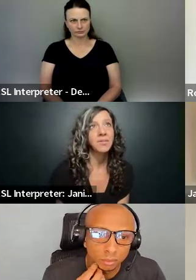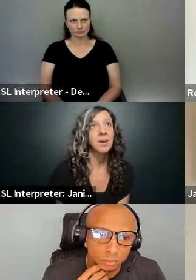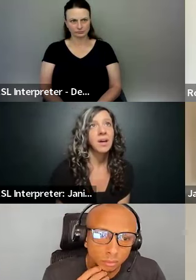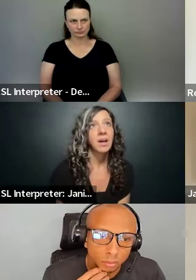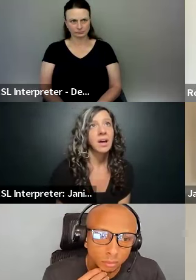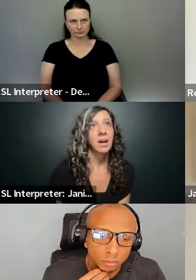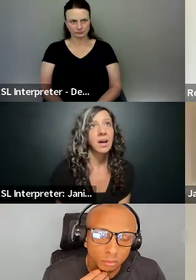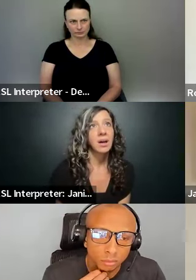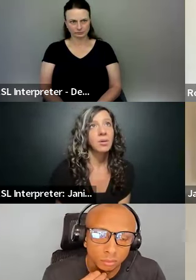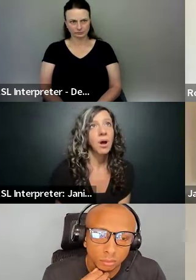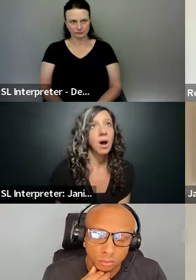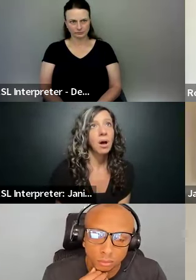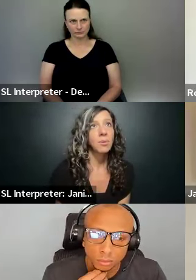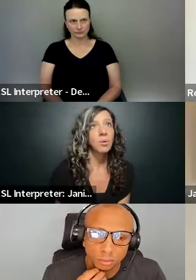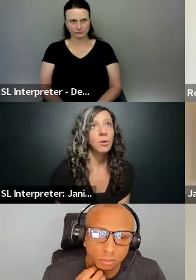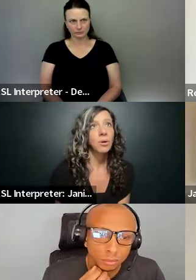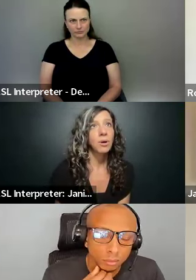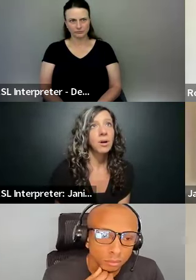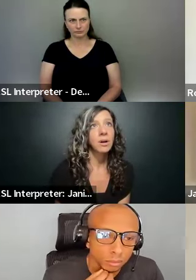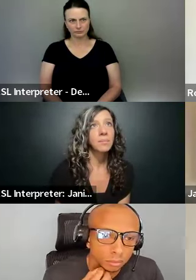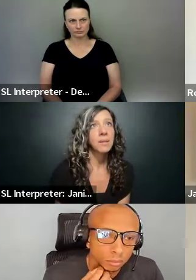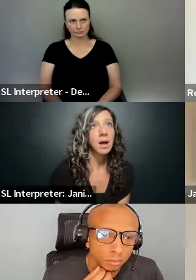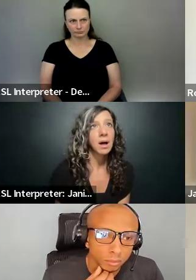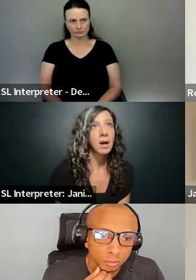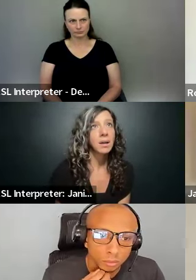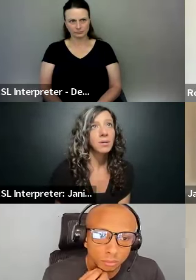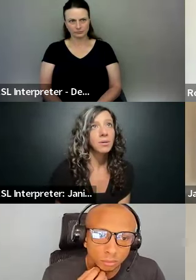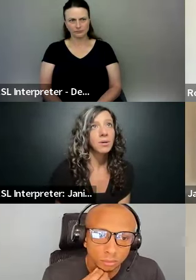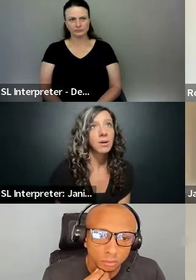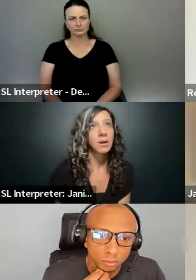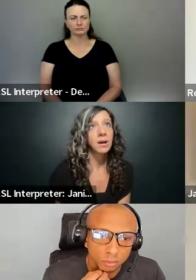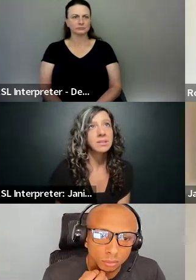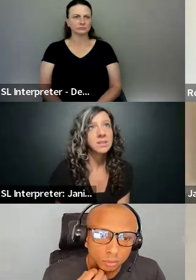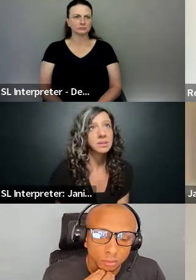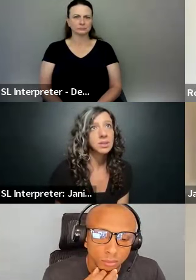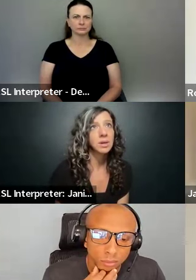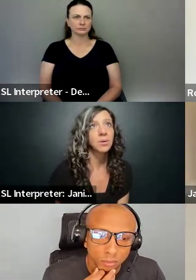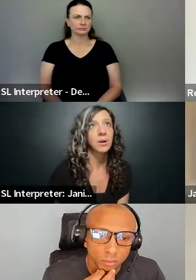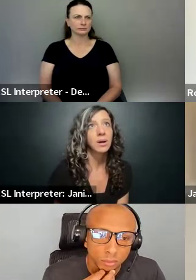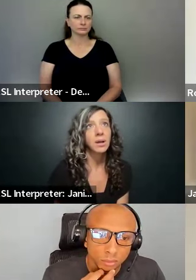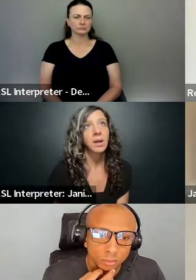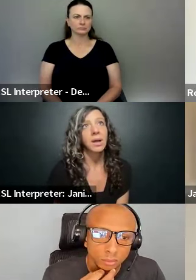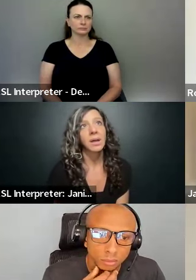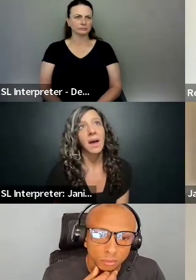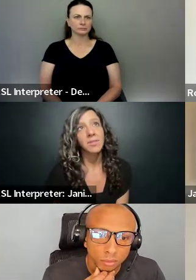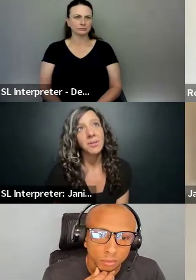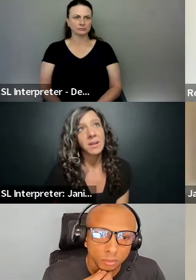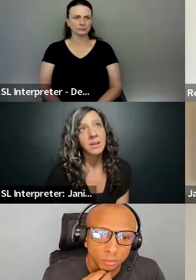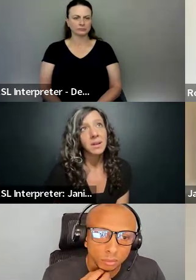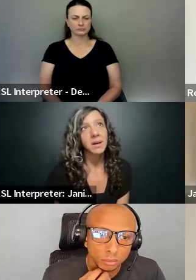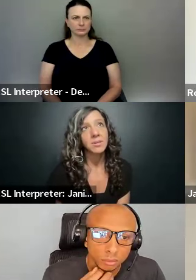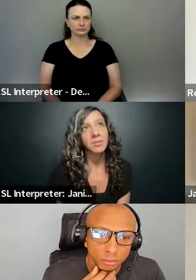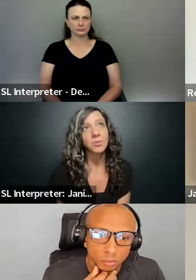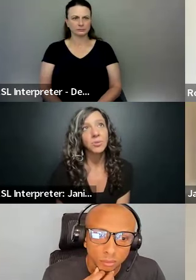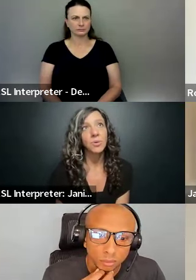Now, if Rob or Milad or Anastasia or